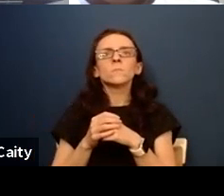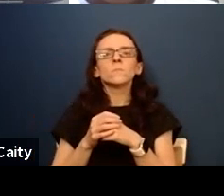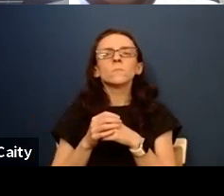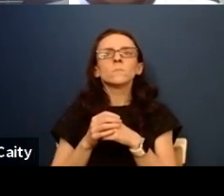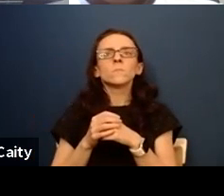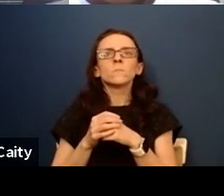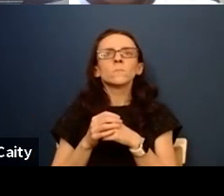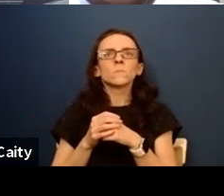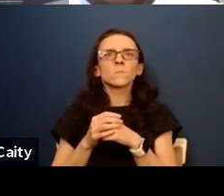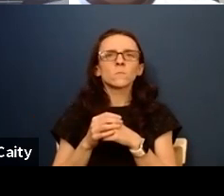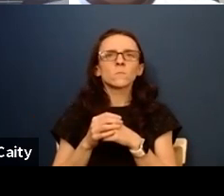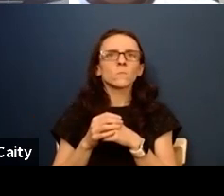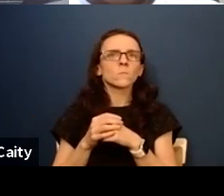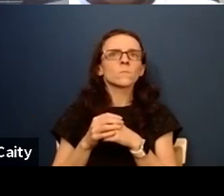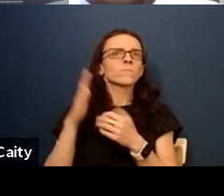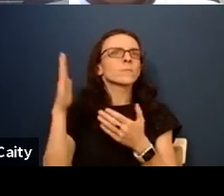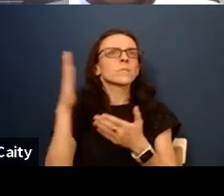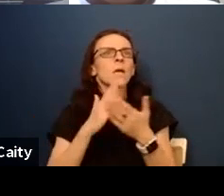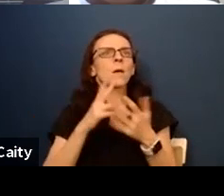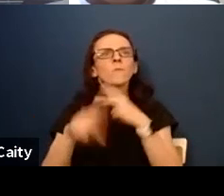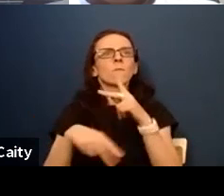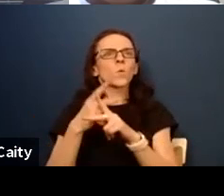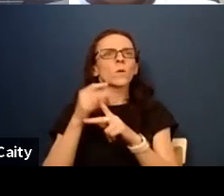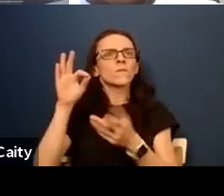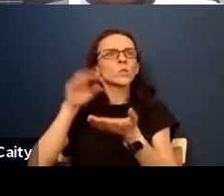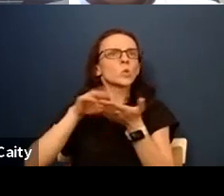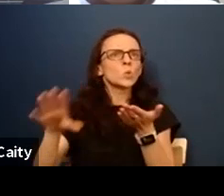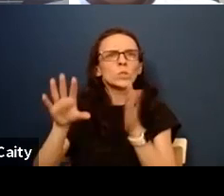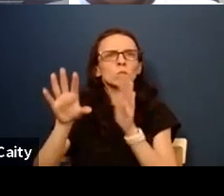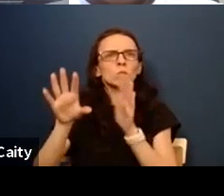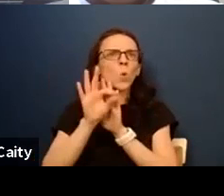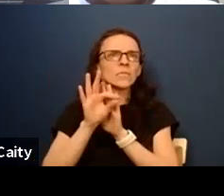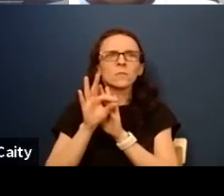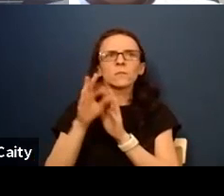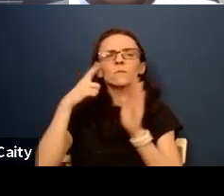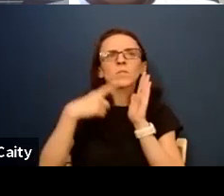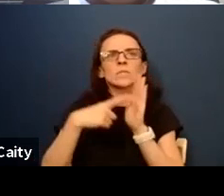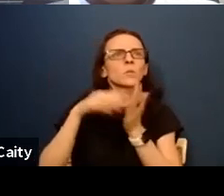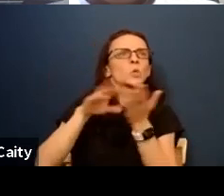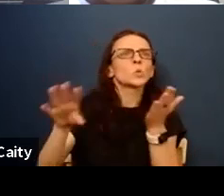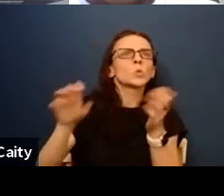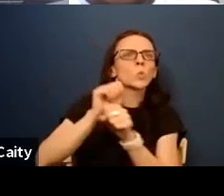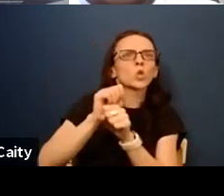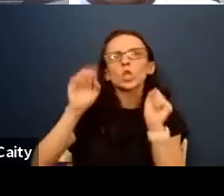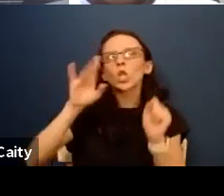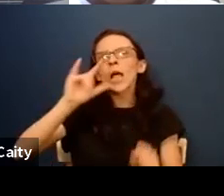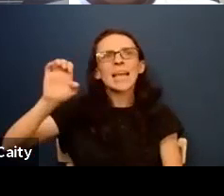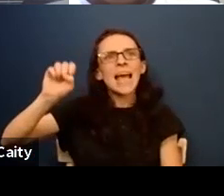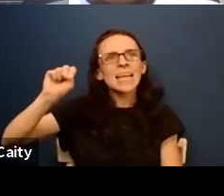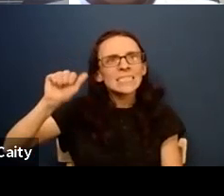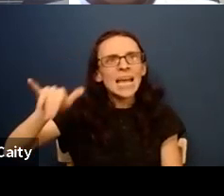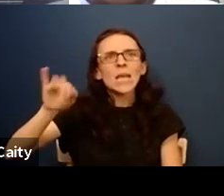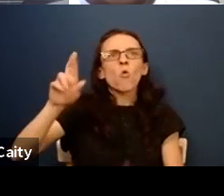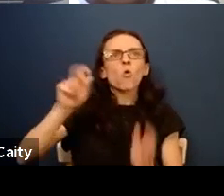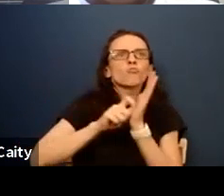and some sort of like student choice, whether it's student work, whether essay or writing